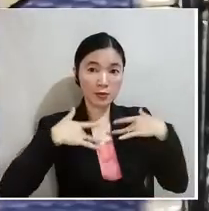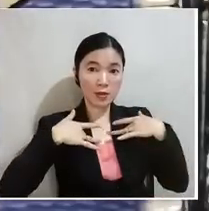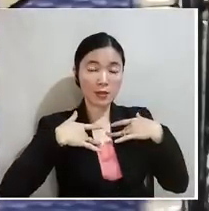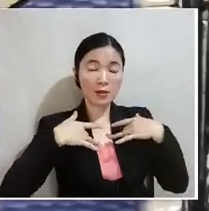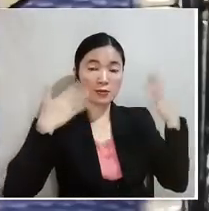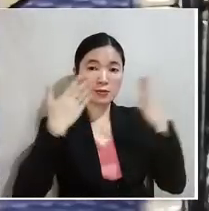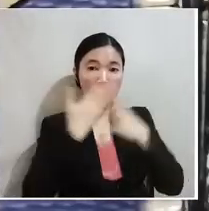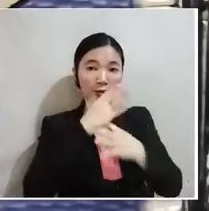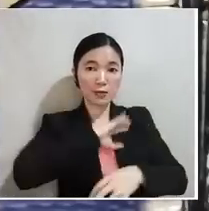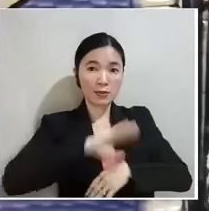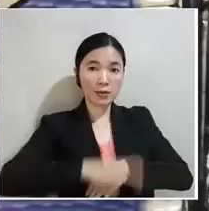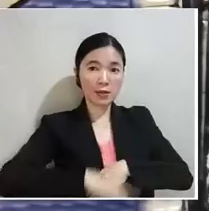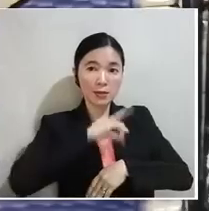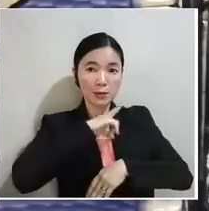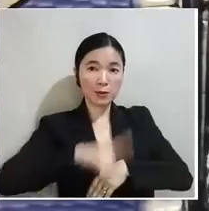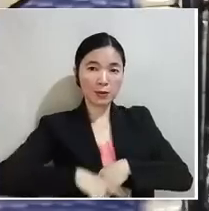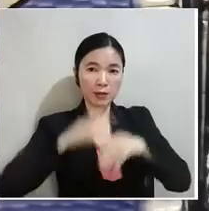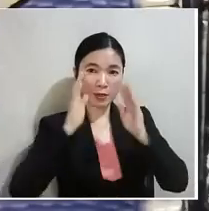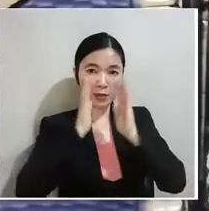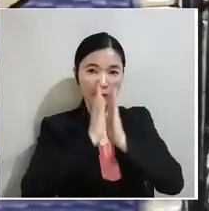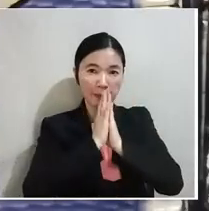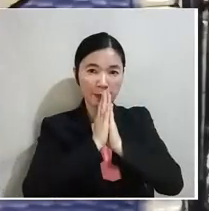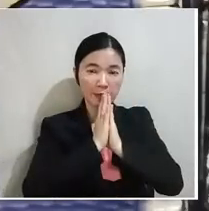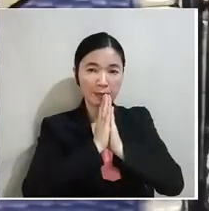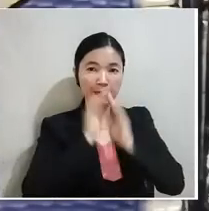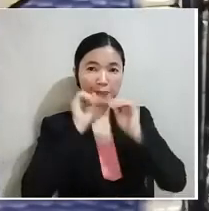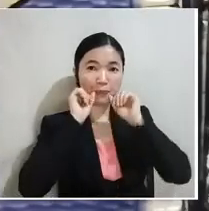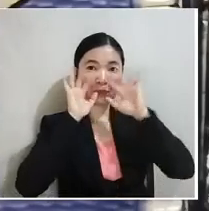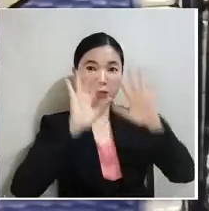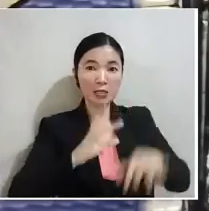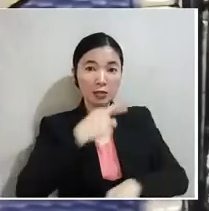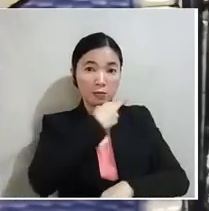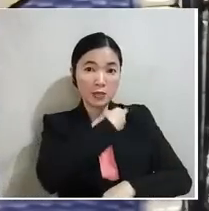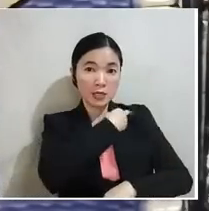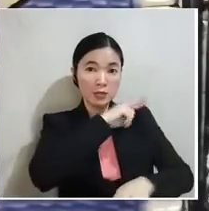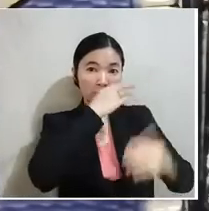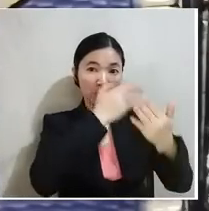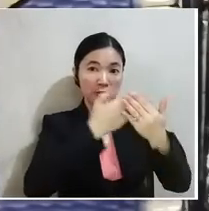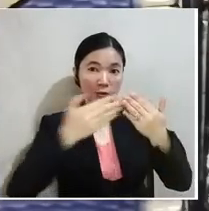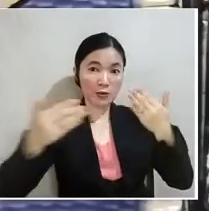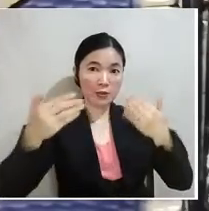our Lord. Amen. Blessing of religious articles.